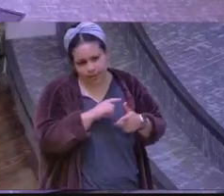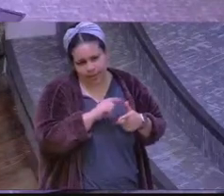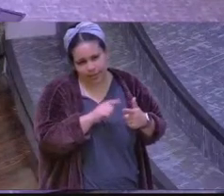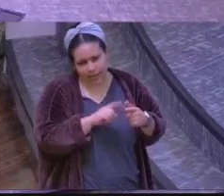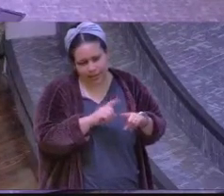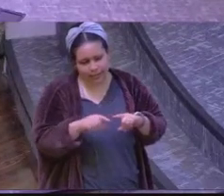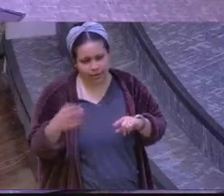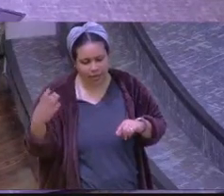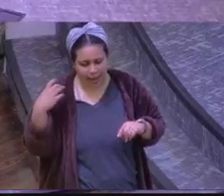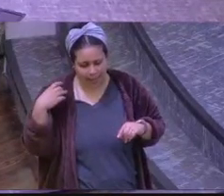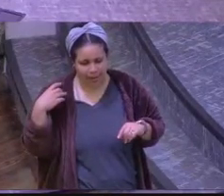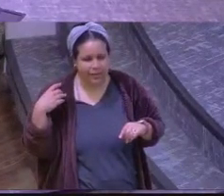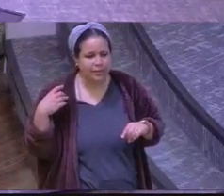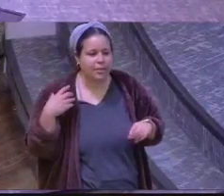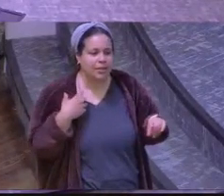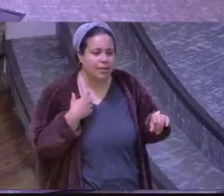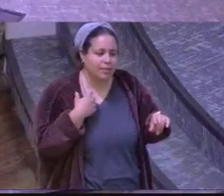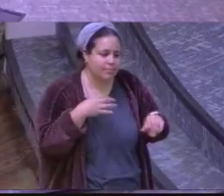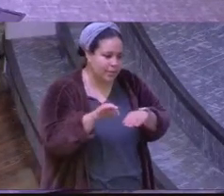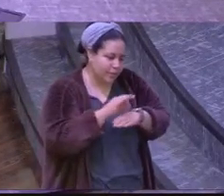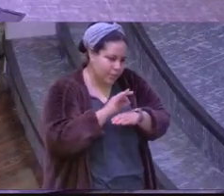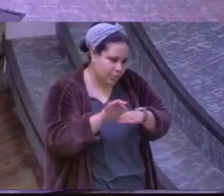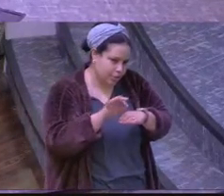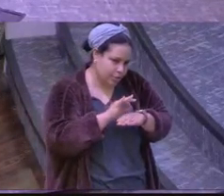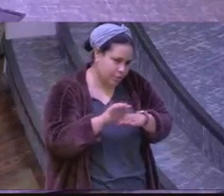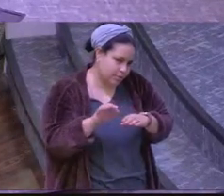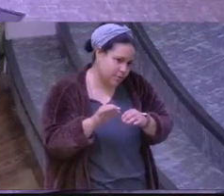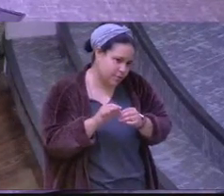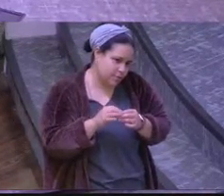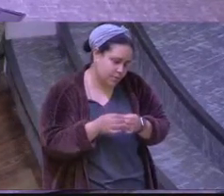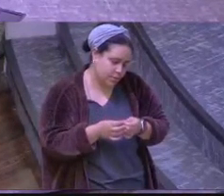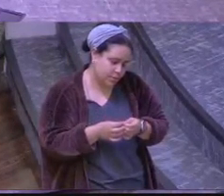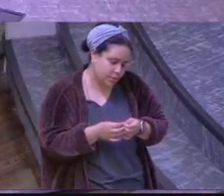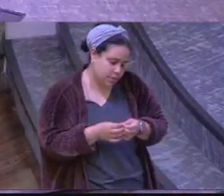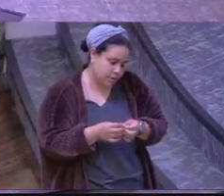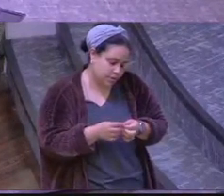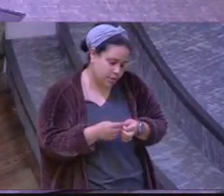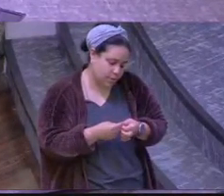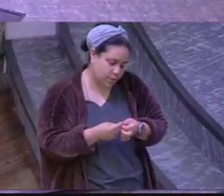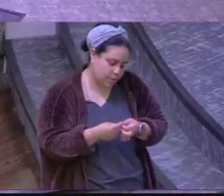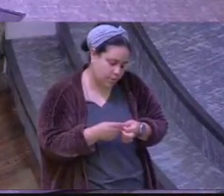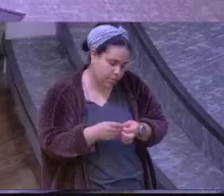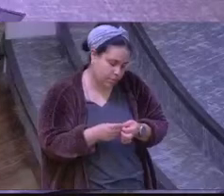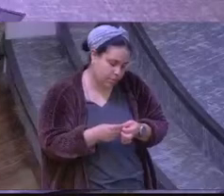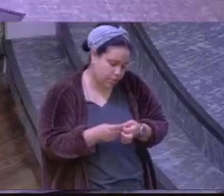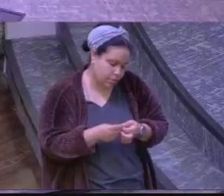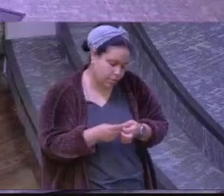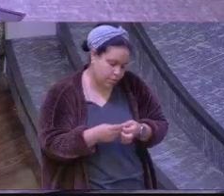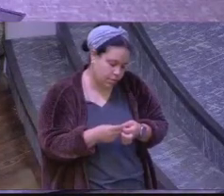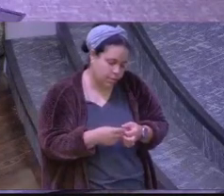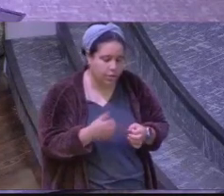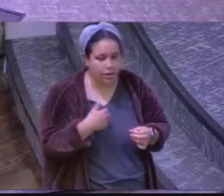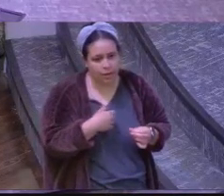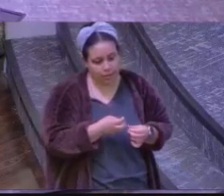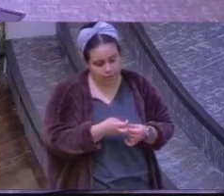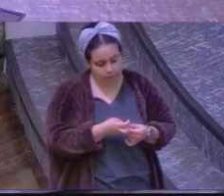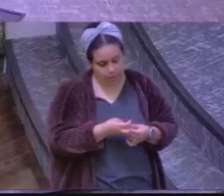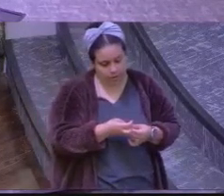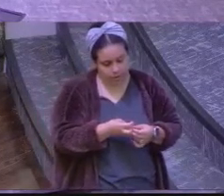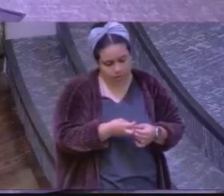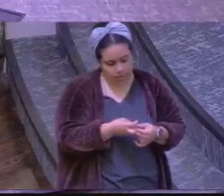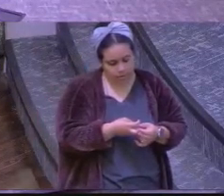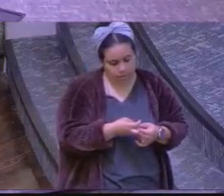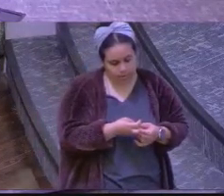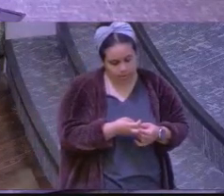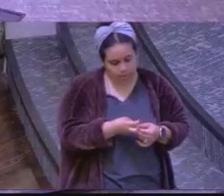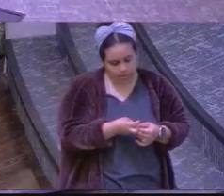cabinet or the functions that the state requires. Now it will have the school code. We'll give you the full account code, and we can get